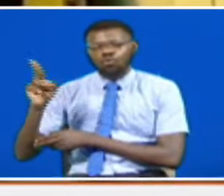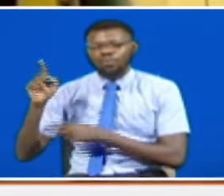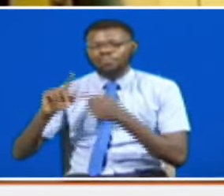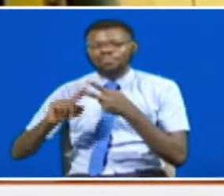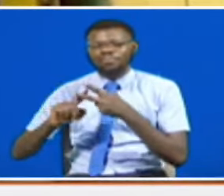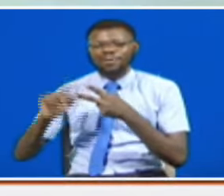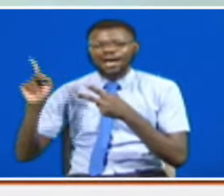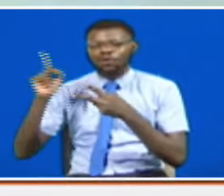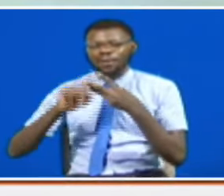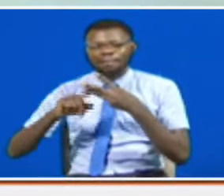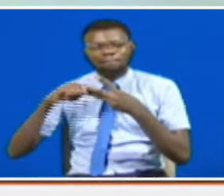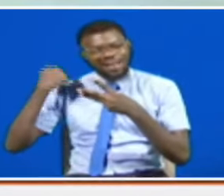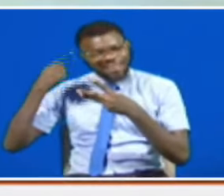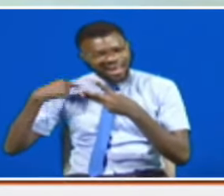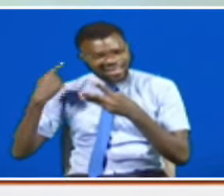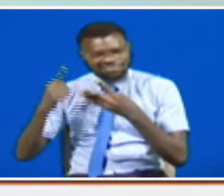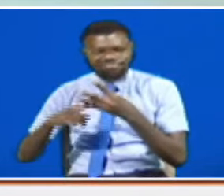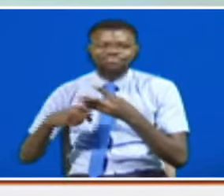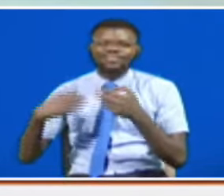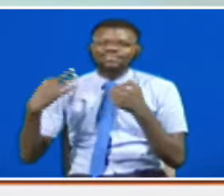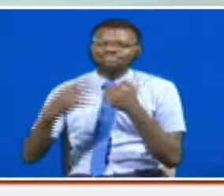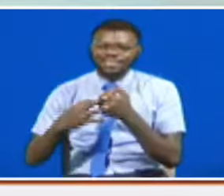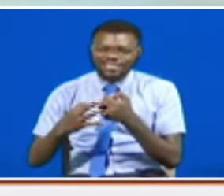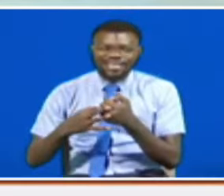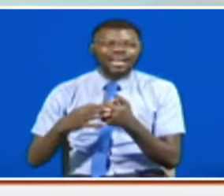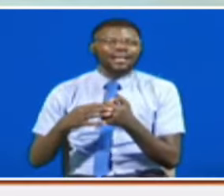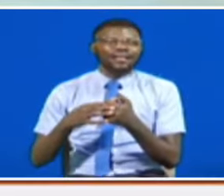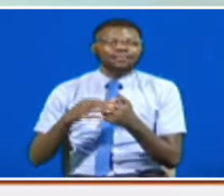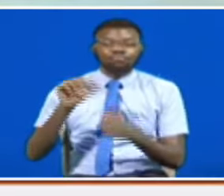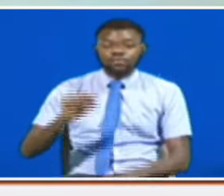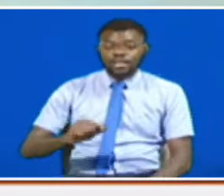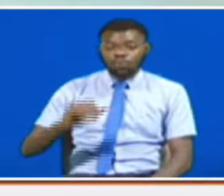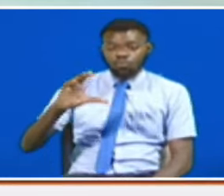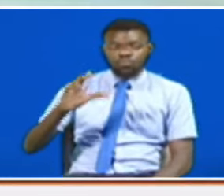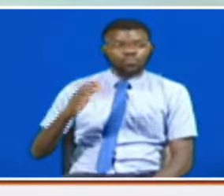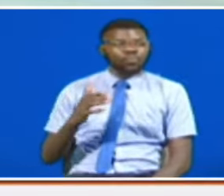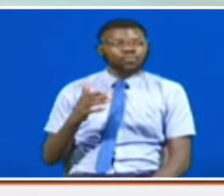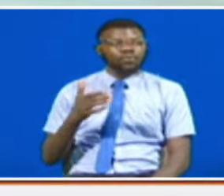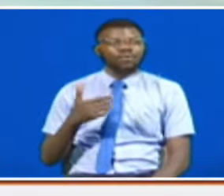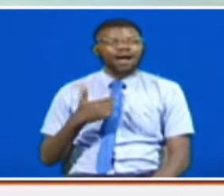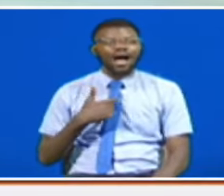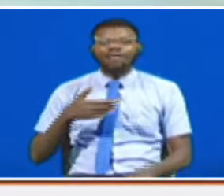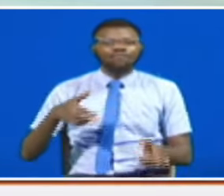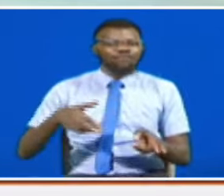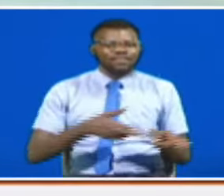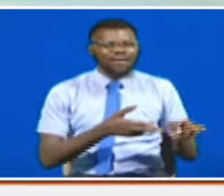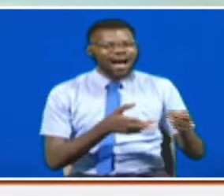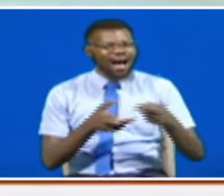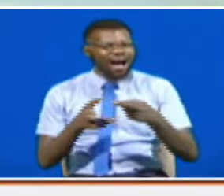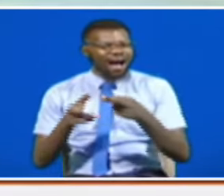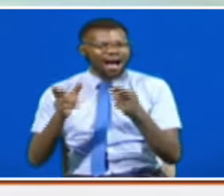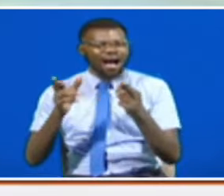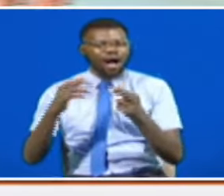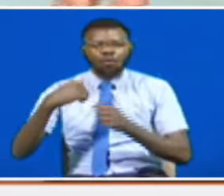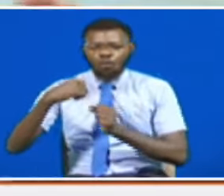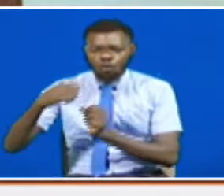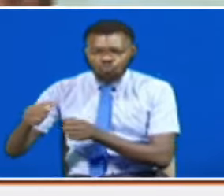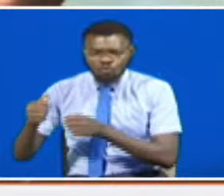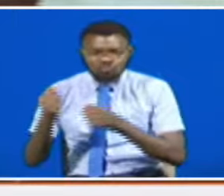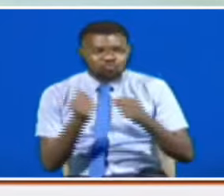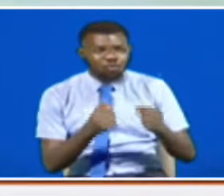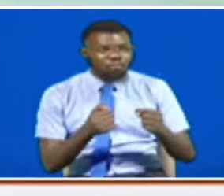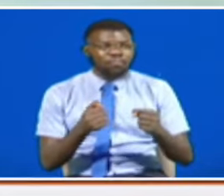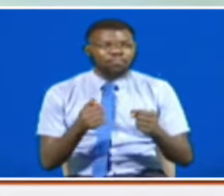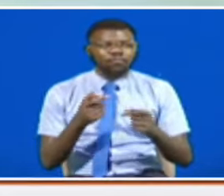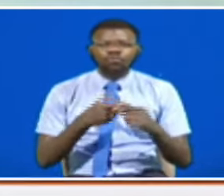and South Sea. On the western side, we have the highlands where most of the rivers emanate from, the Ngong River, Gidororo, you know, Madare. They